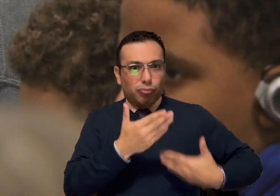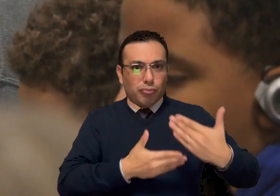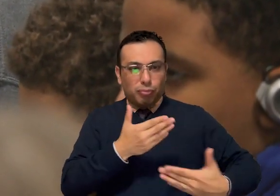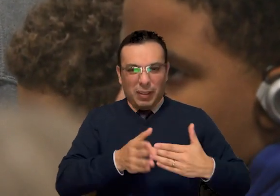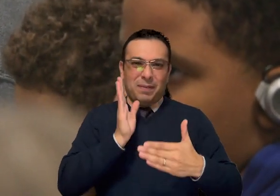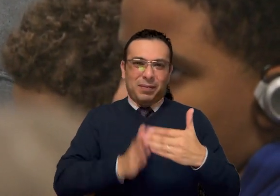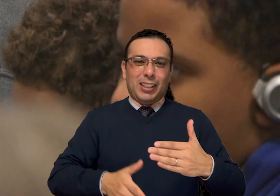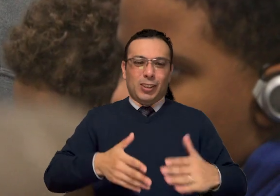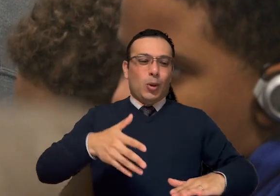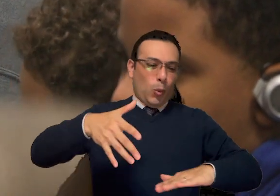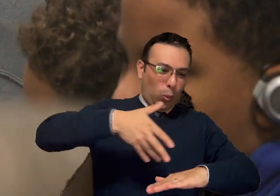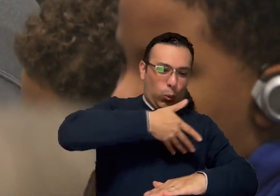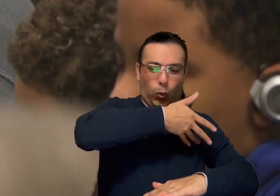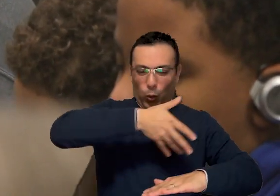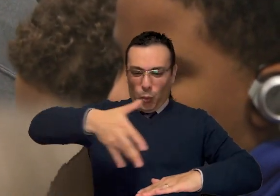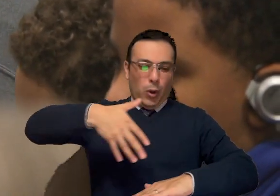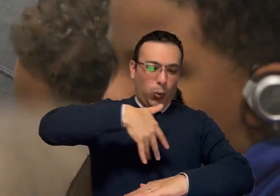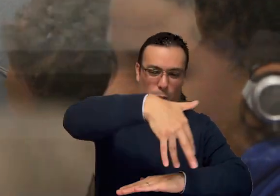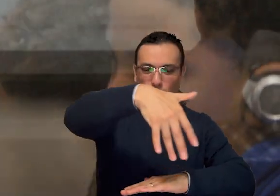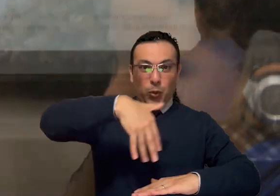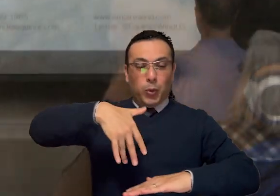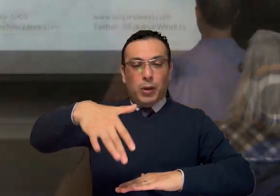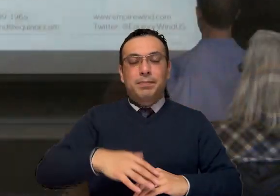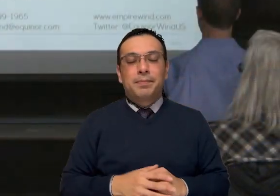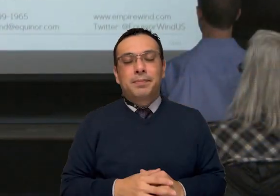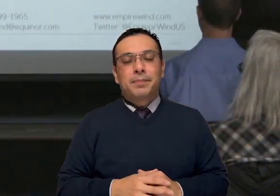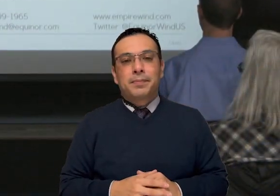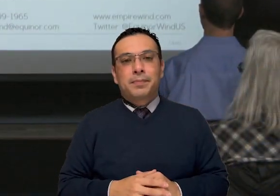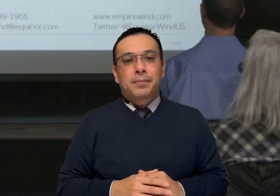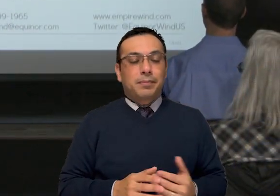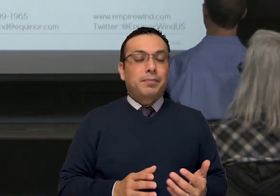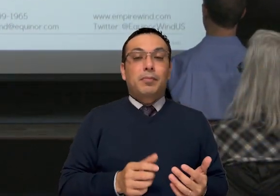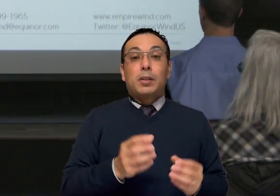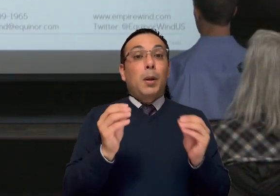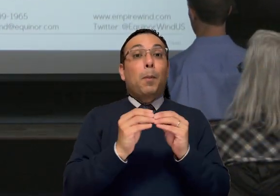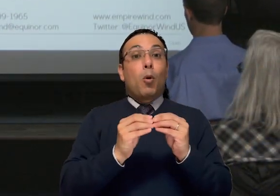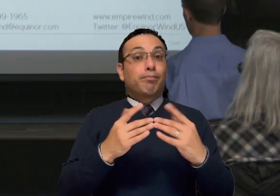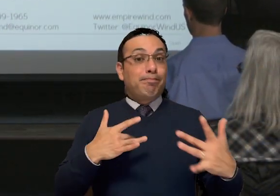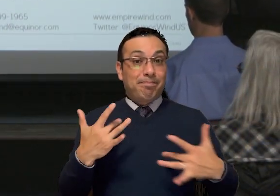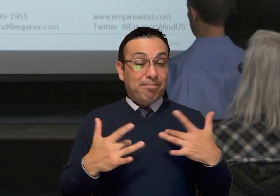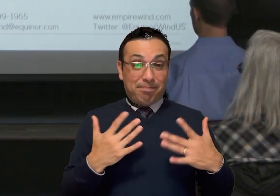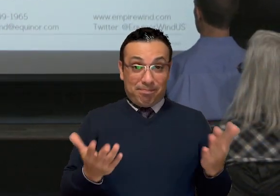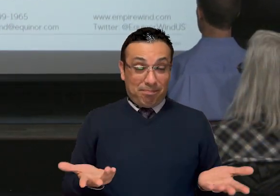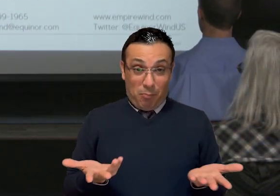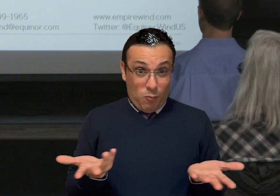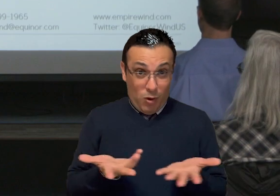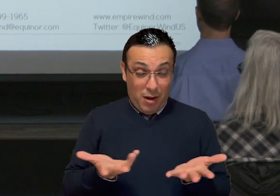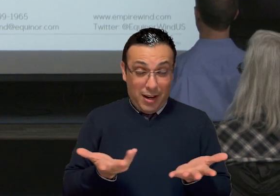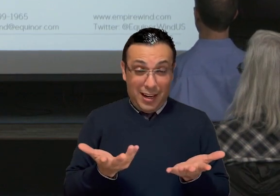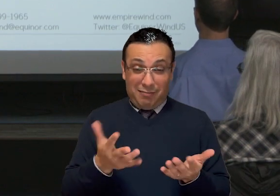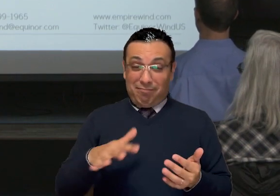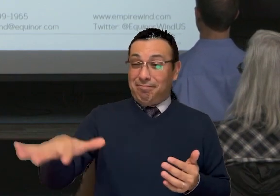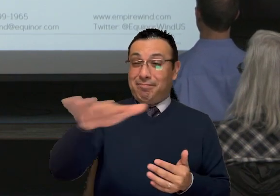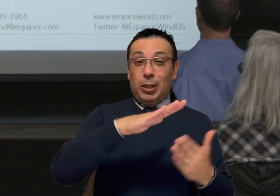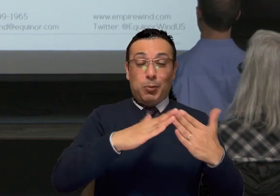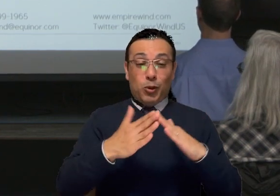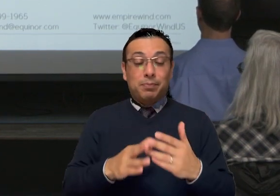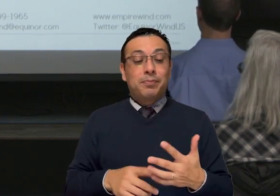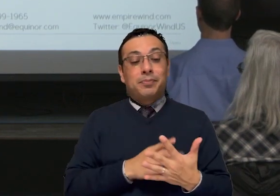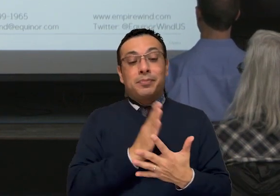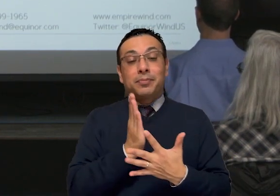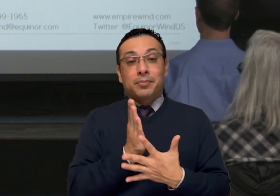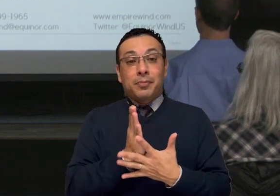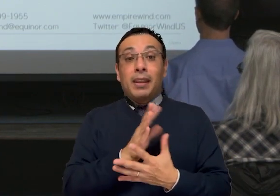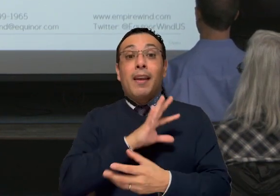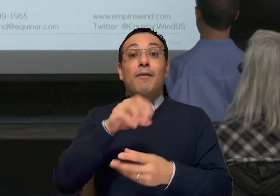A few other exciting things that we've been doing around the community. We participated in the Long Beach Centennial Scavenger